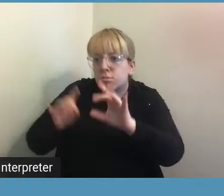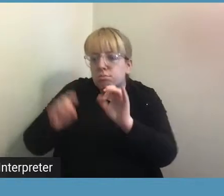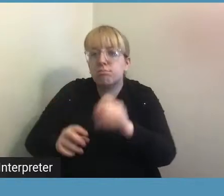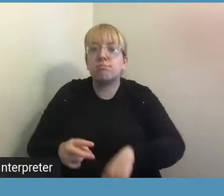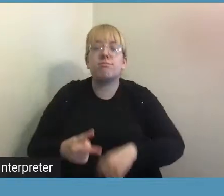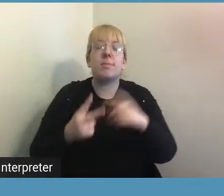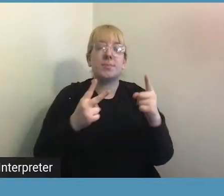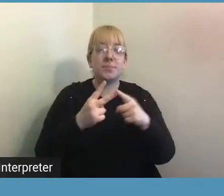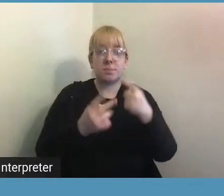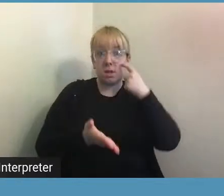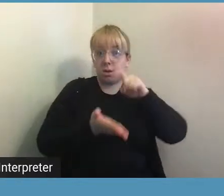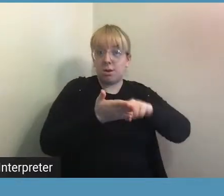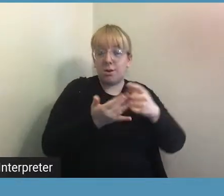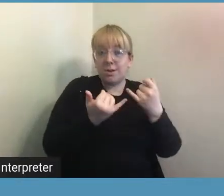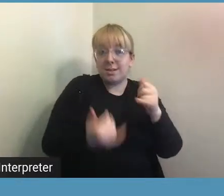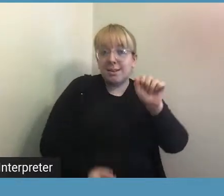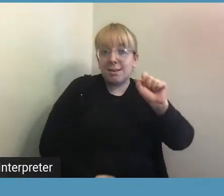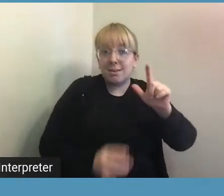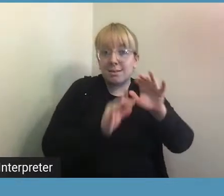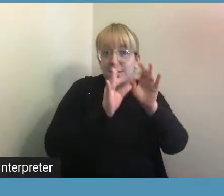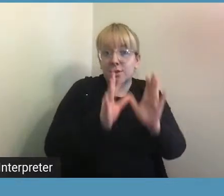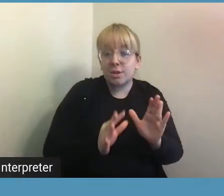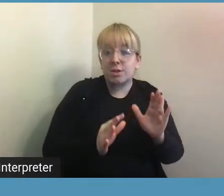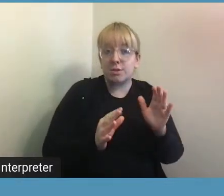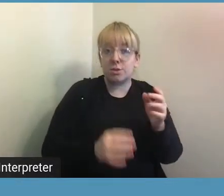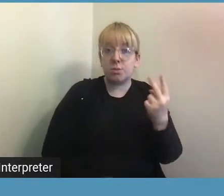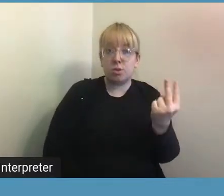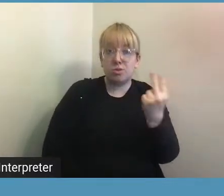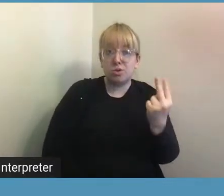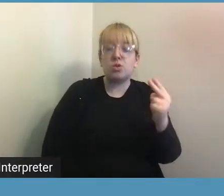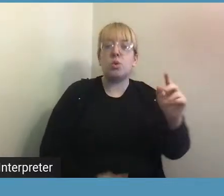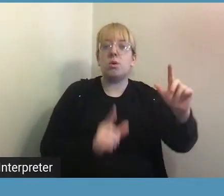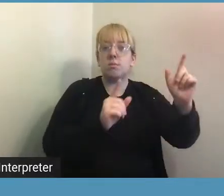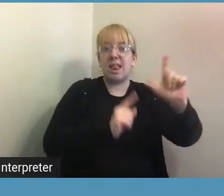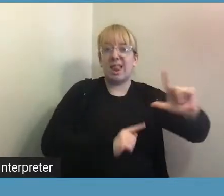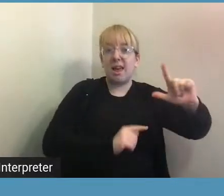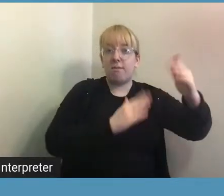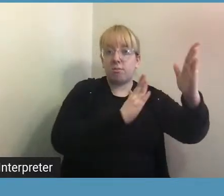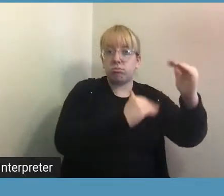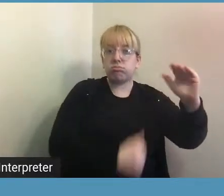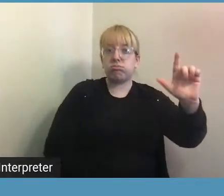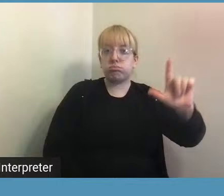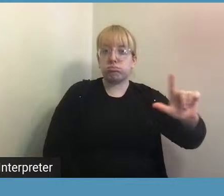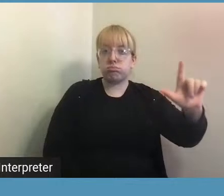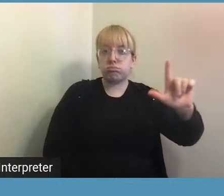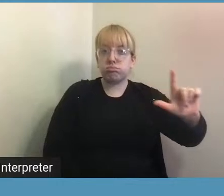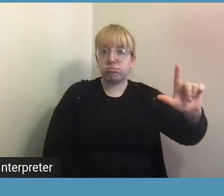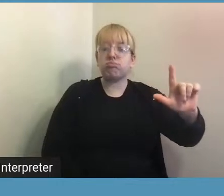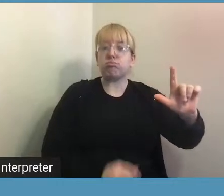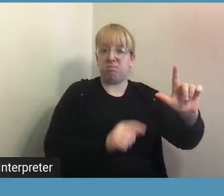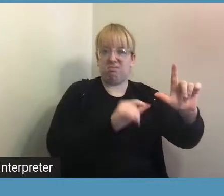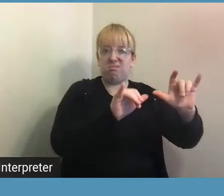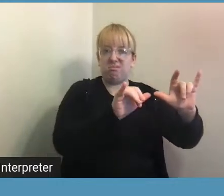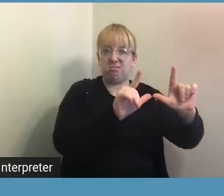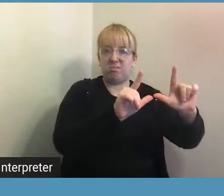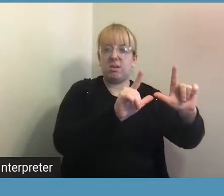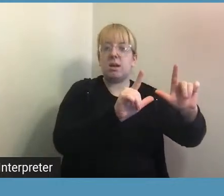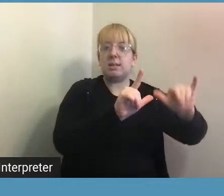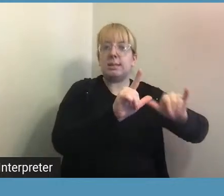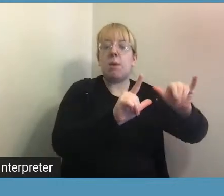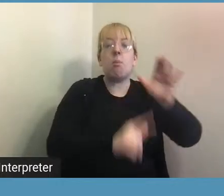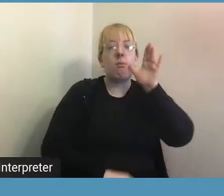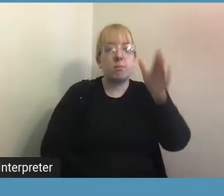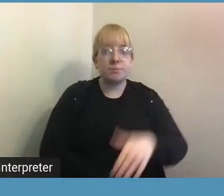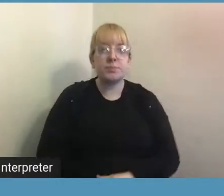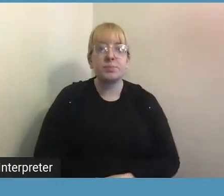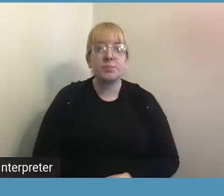Sign Language interpreter, who will be on the left side of your screen, and let you know that captioning for today's program will be embedded in a